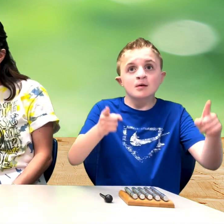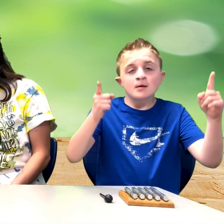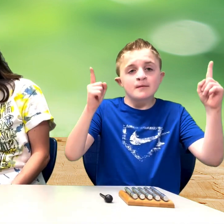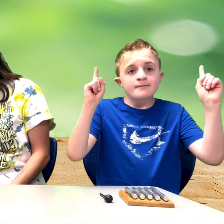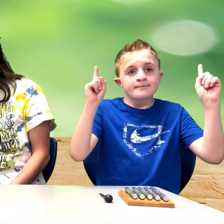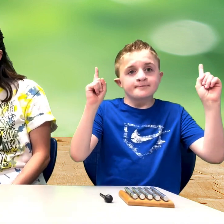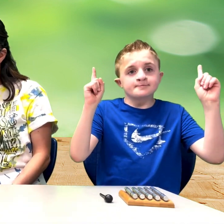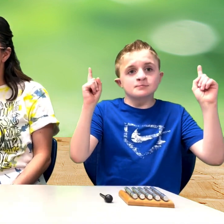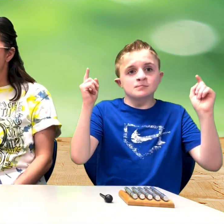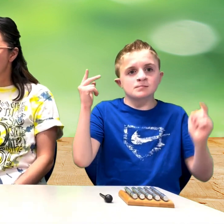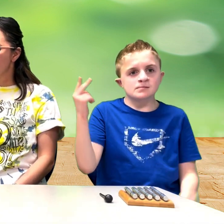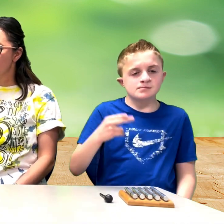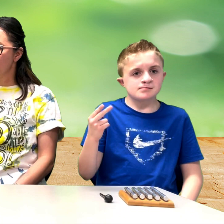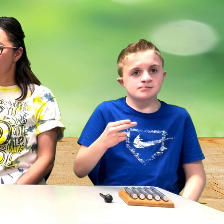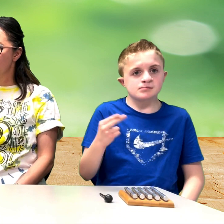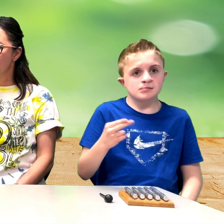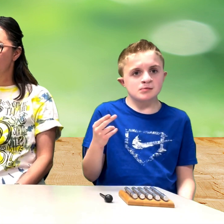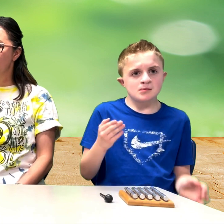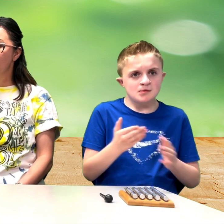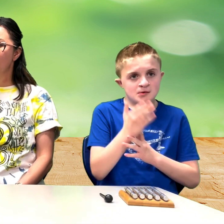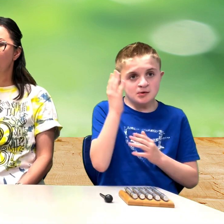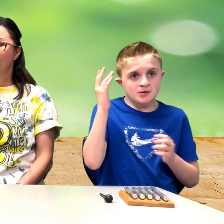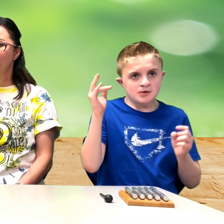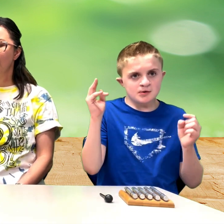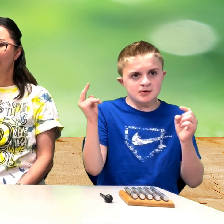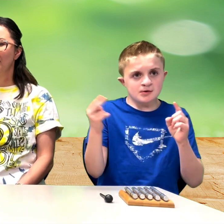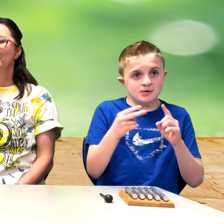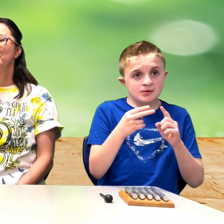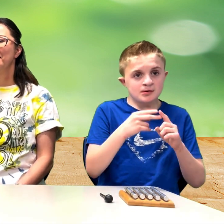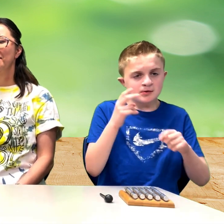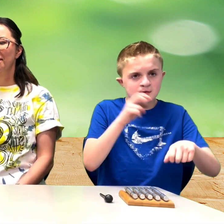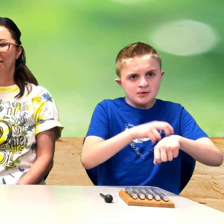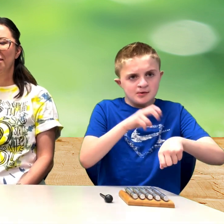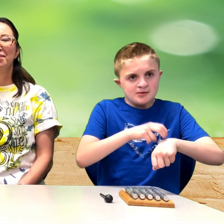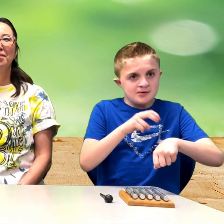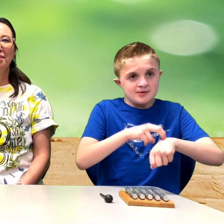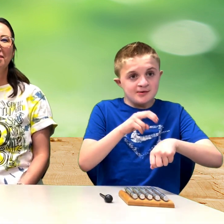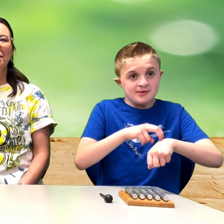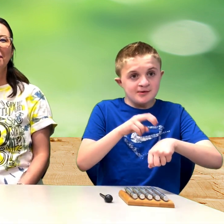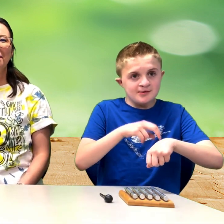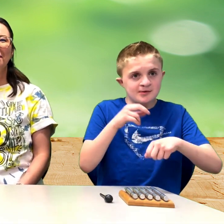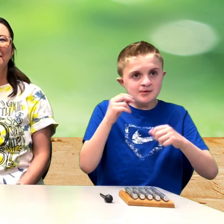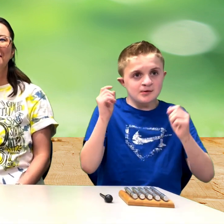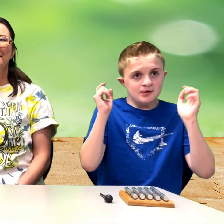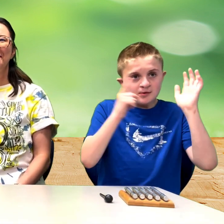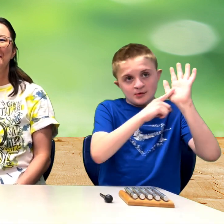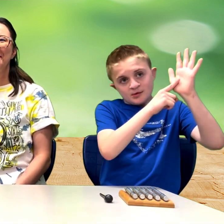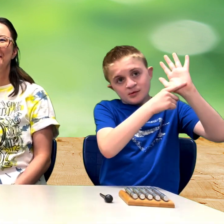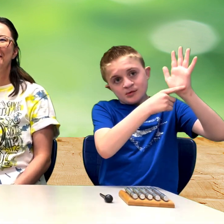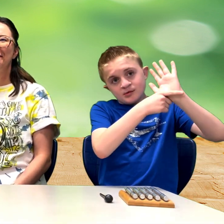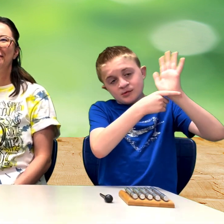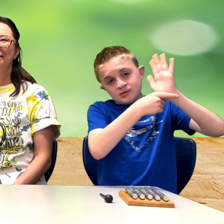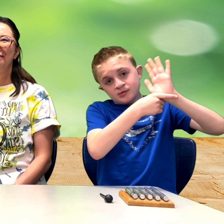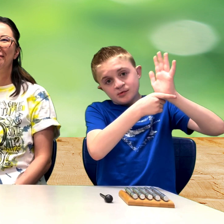during history through the eyes of potato. Play the video.